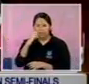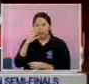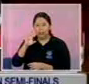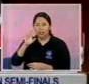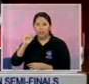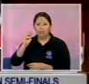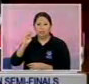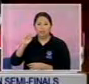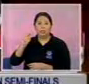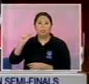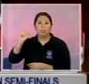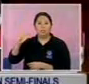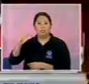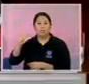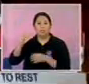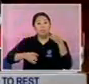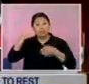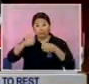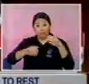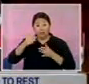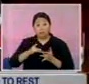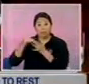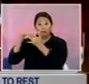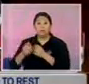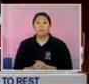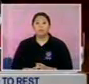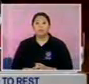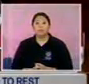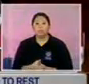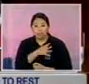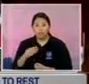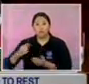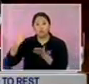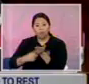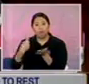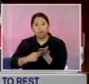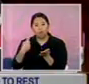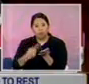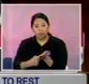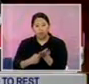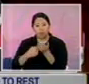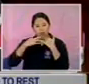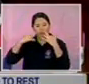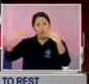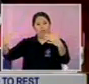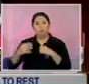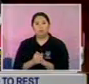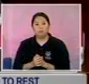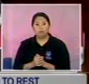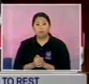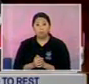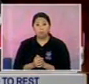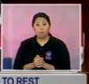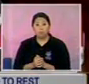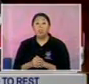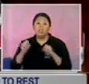especially, and it is inordinately discussed in public, it could be a basis for